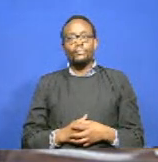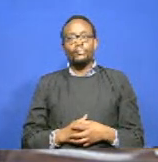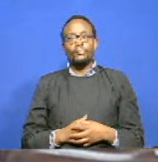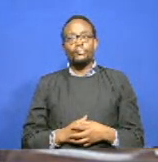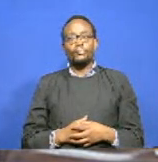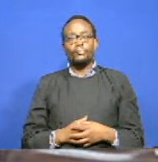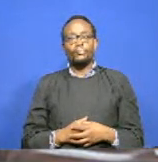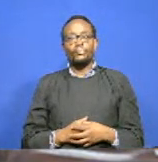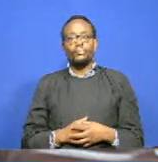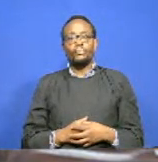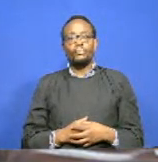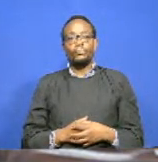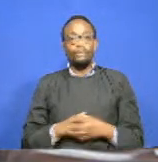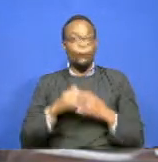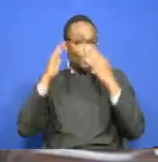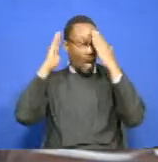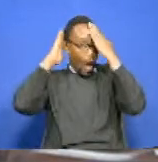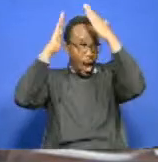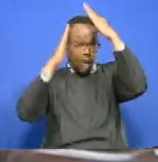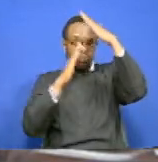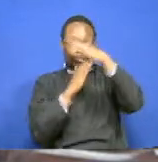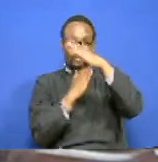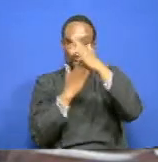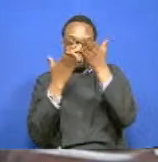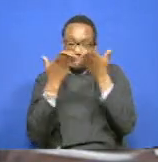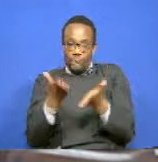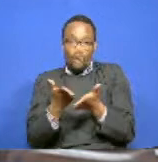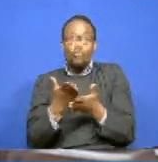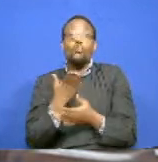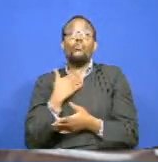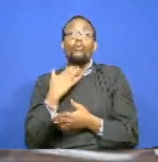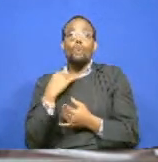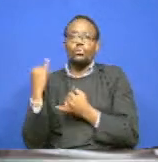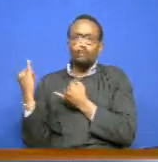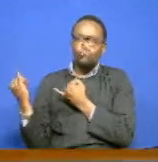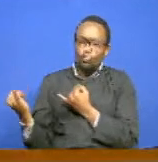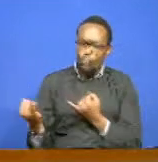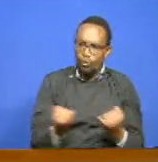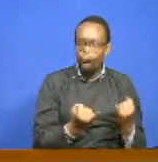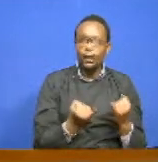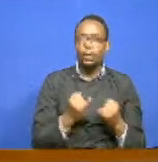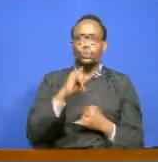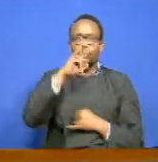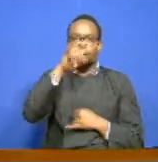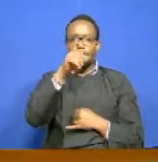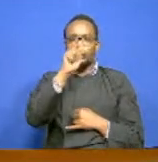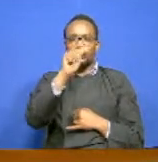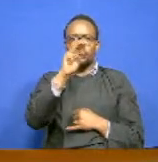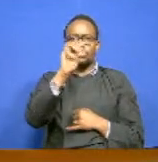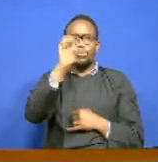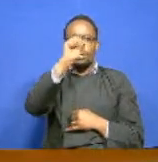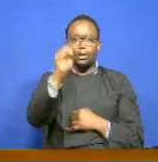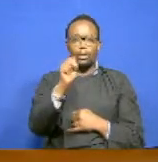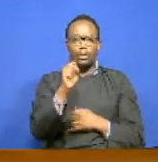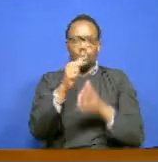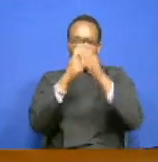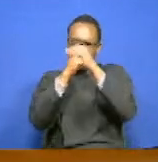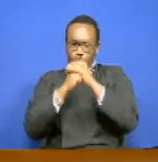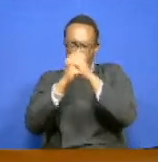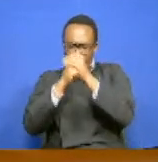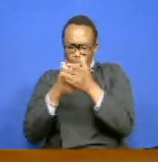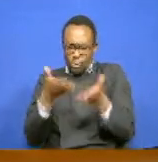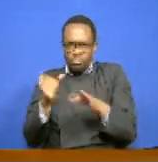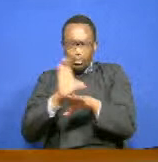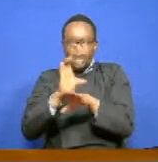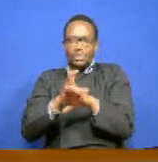Your Grace, allow me now to call James James has worshipped in the cathedral for